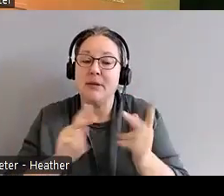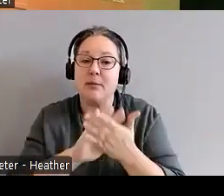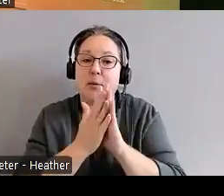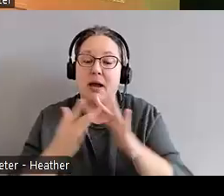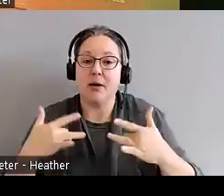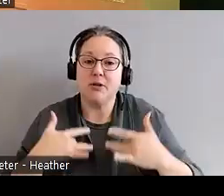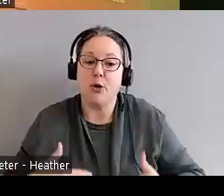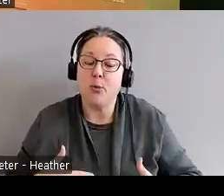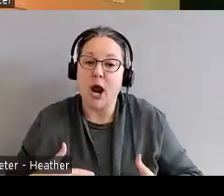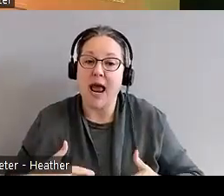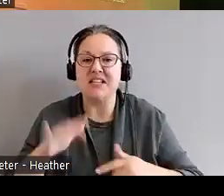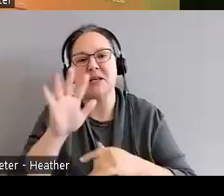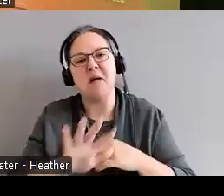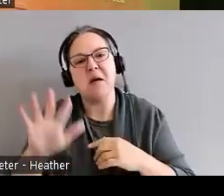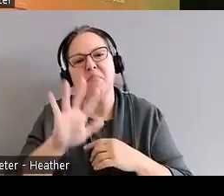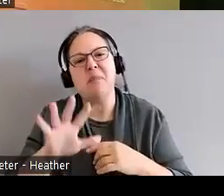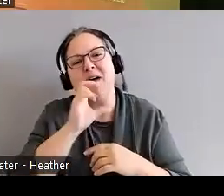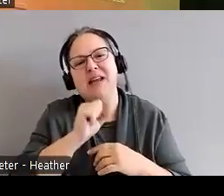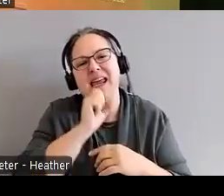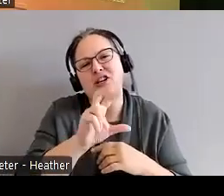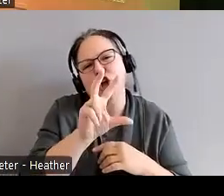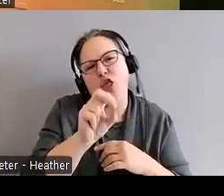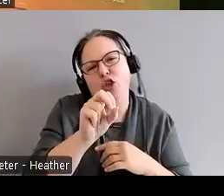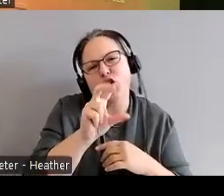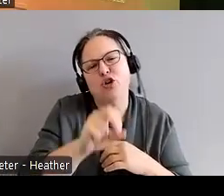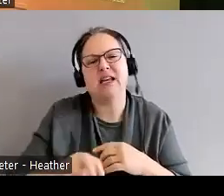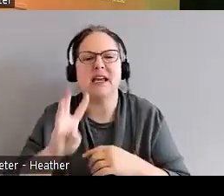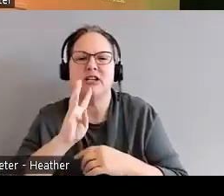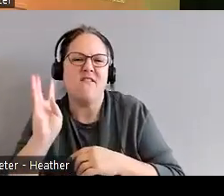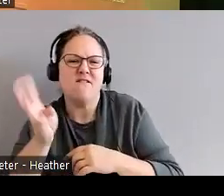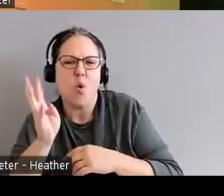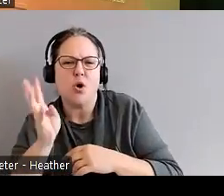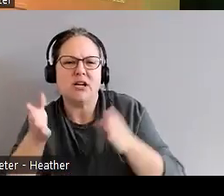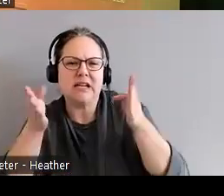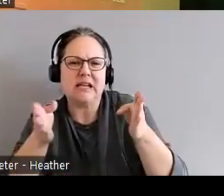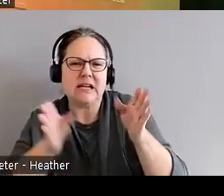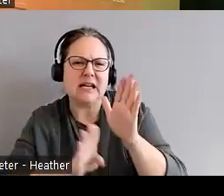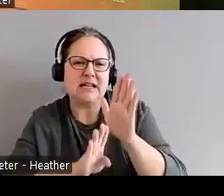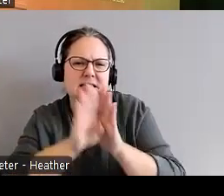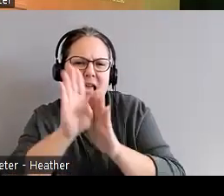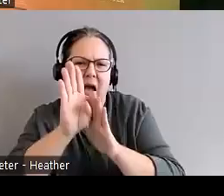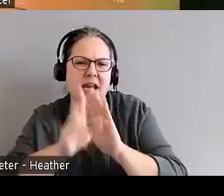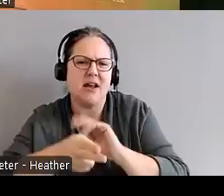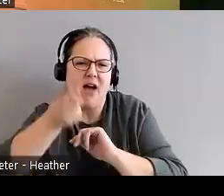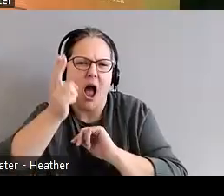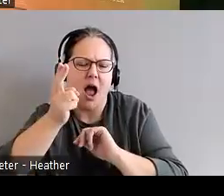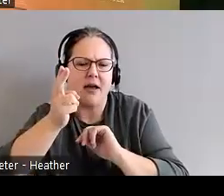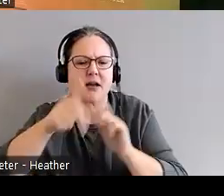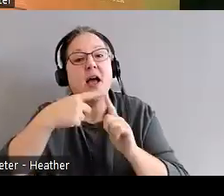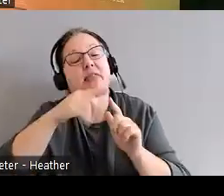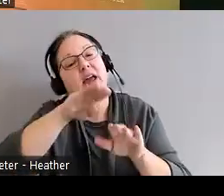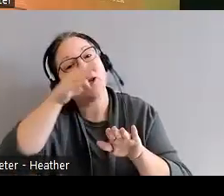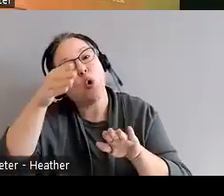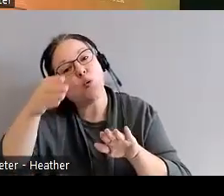around age number 30 to 40s, particularly peaks, and then gradually goes down